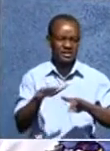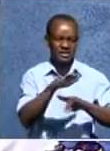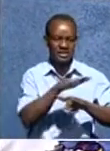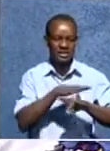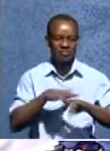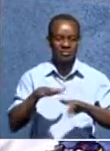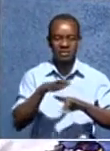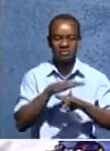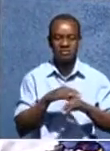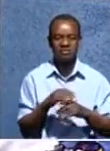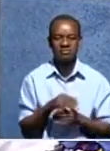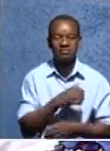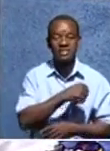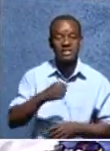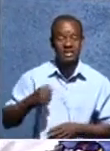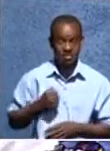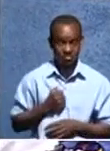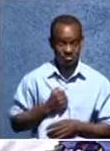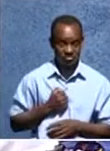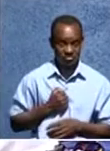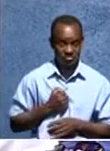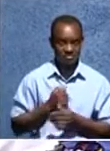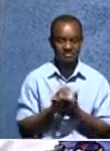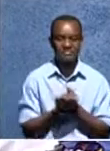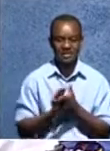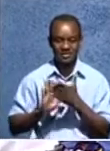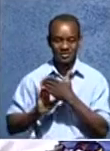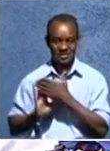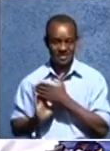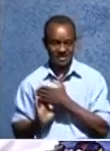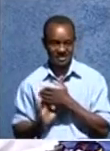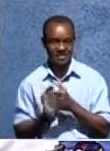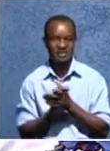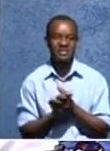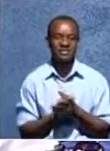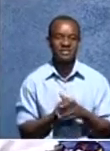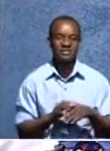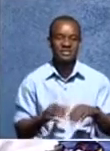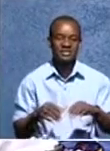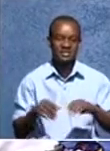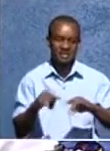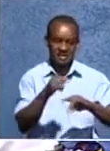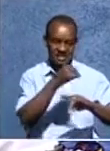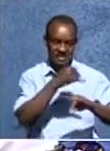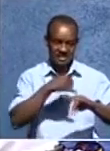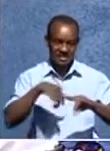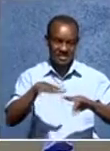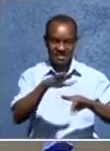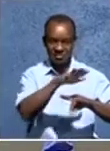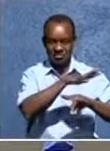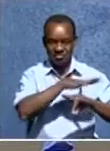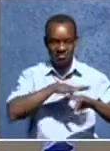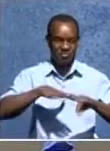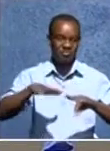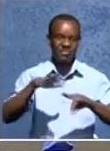they benefit out of looking after this wildlife. And so not we can only coexist. Yeah, and not only seeing it as meat that has to go into the pot. Yes.